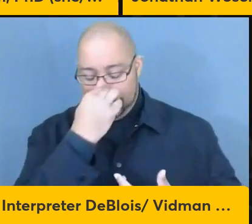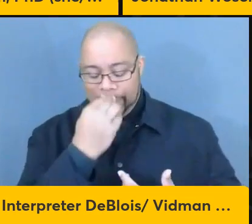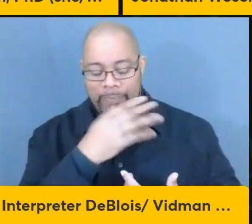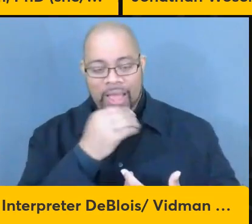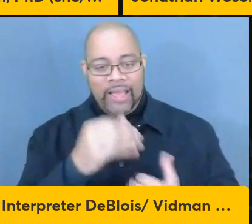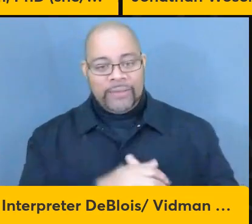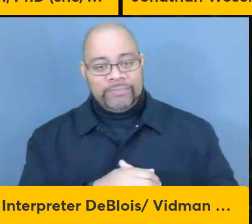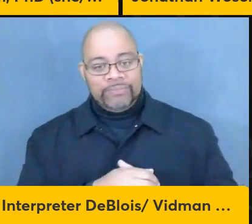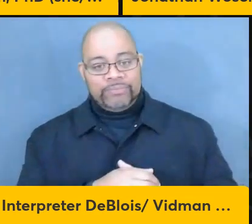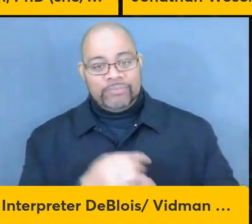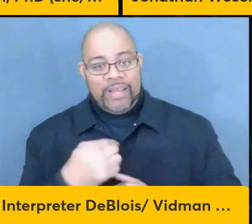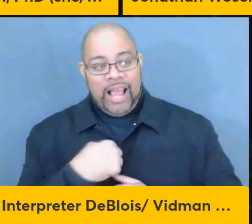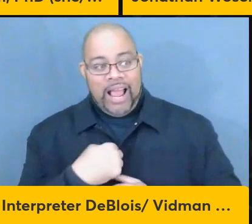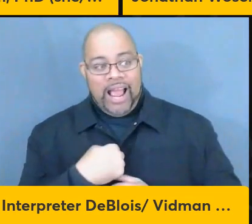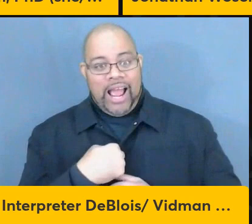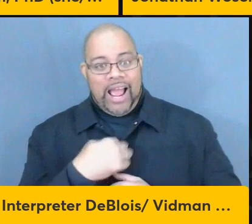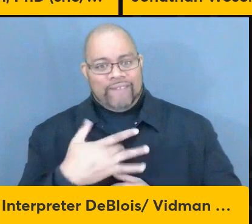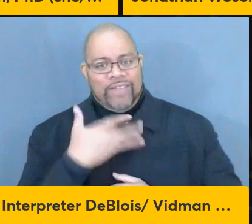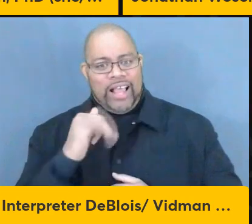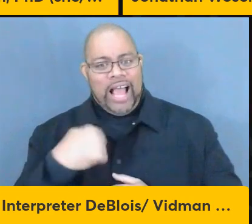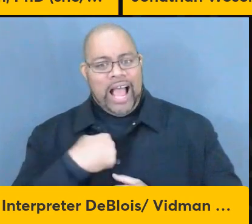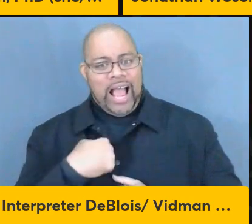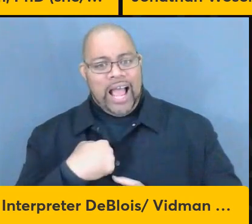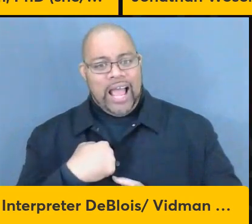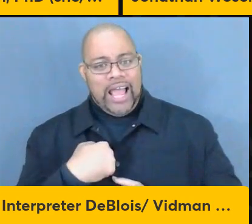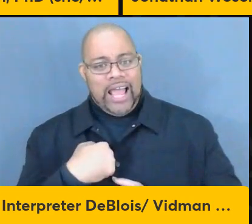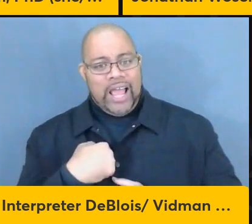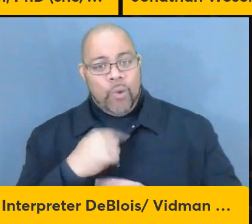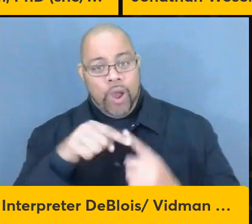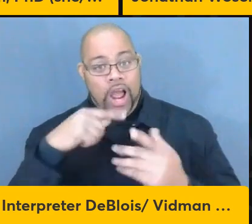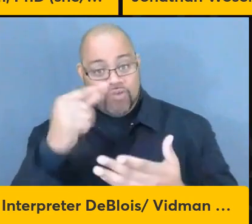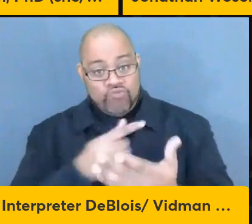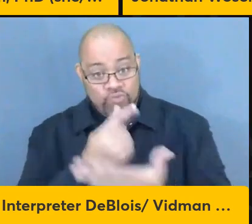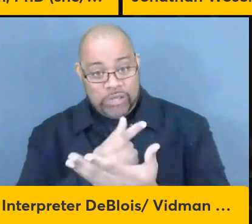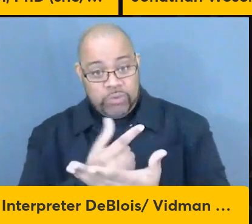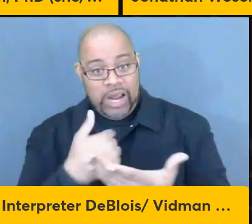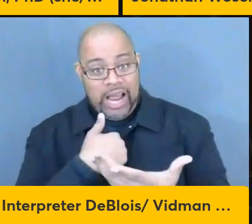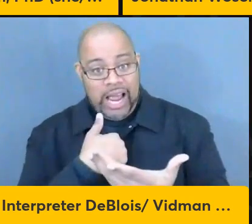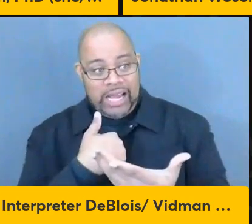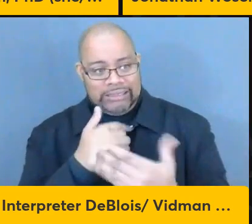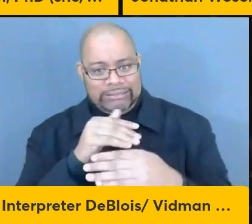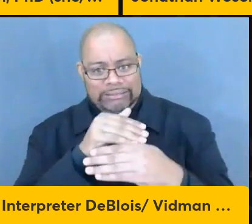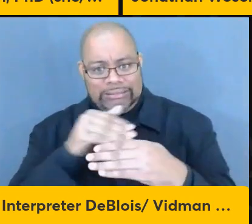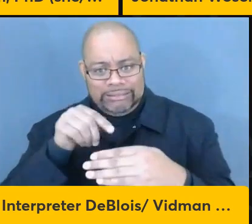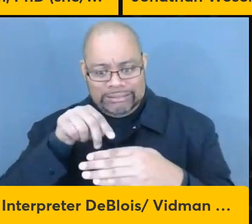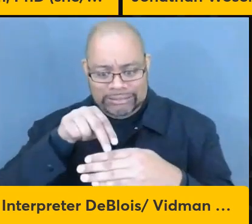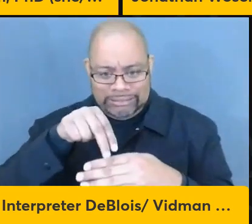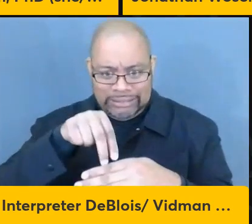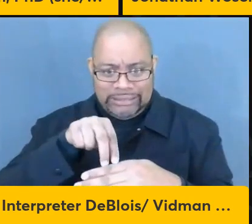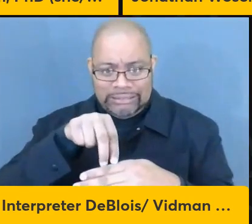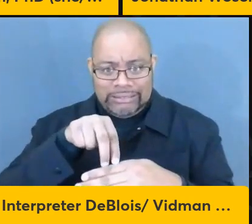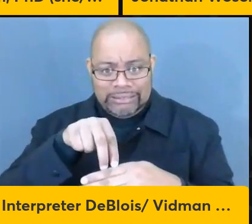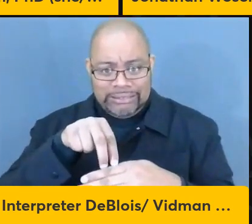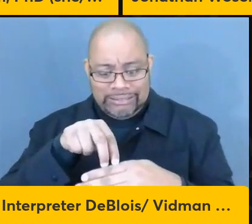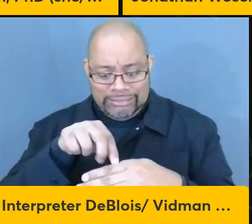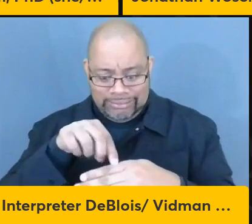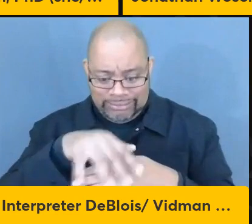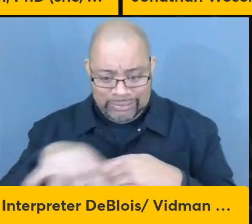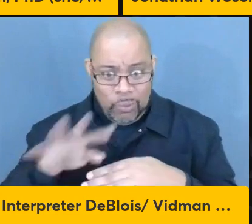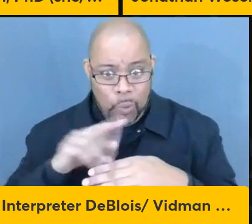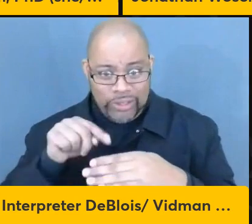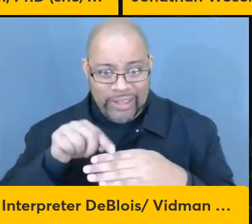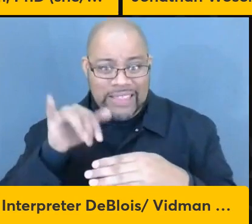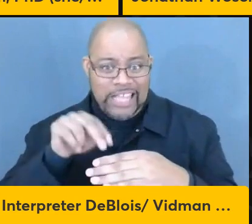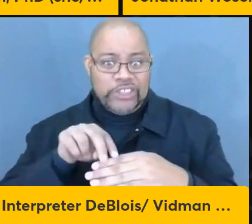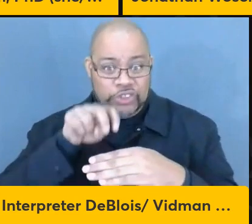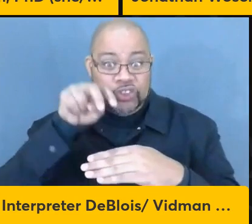And I felt like I had, once I graduated, I was at a cliff and there's water, hence the